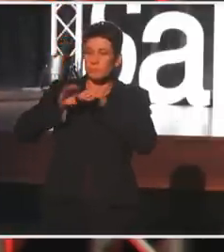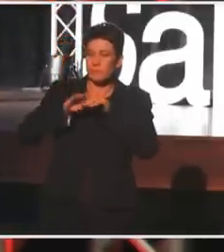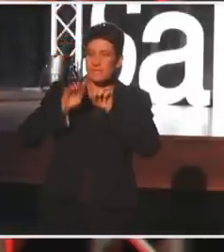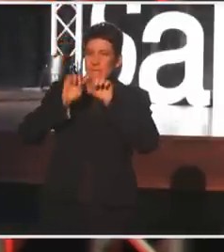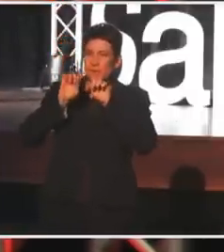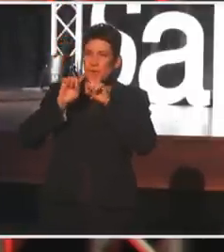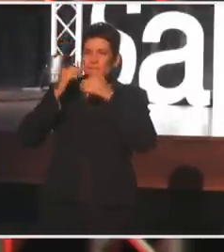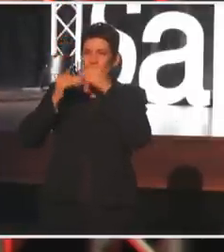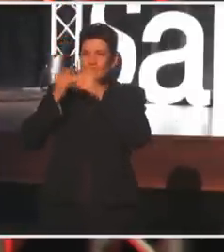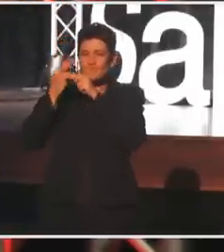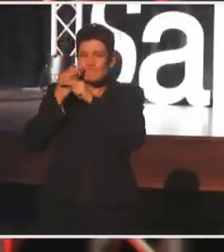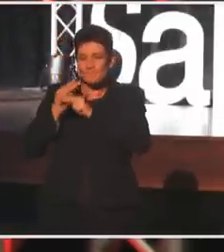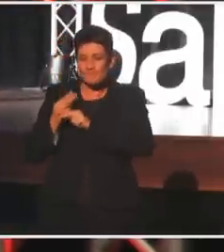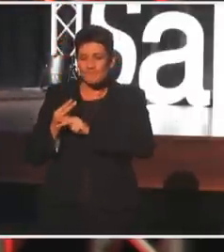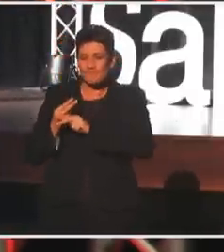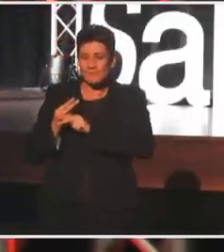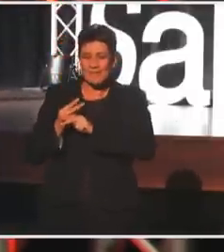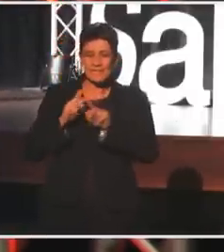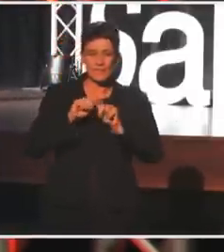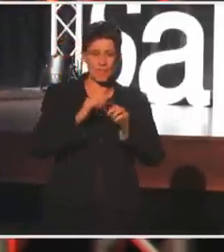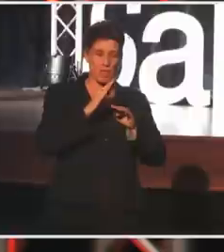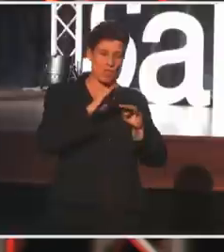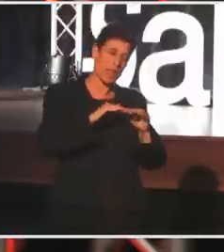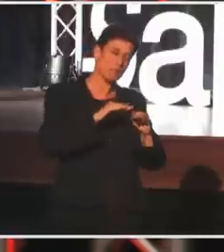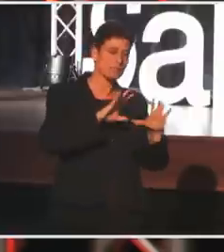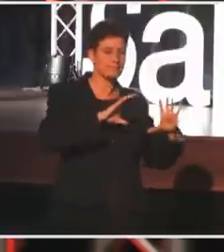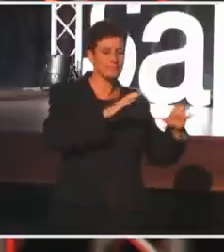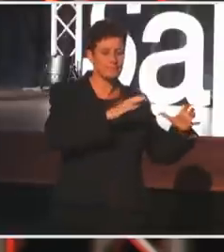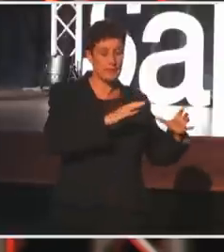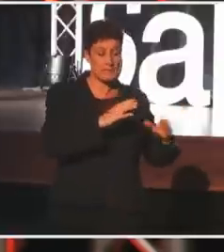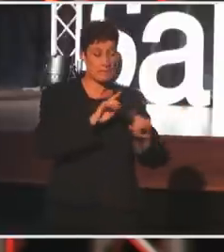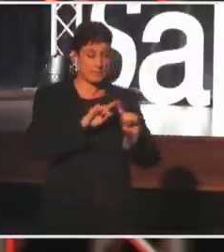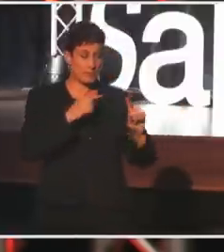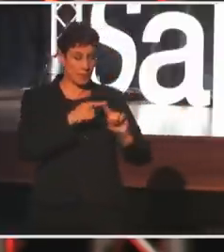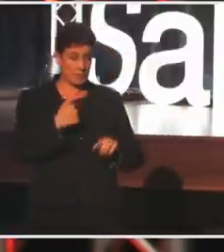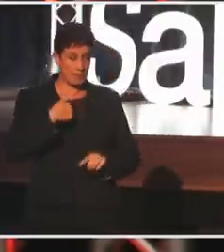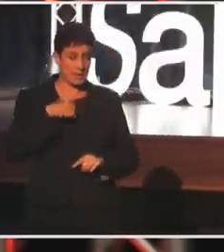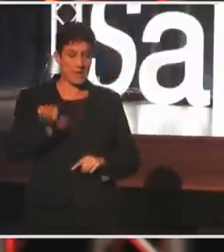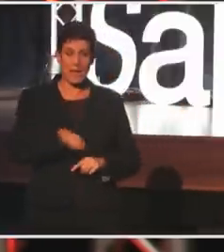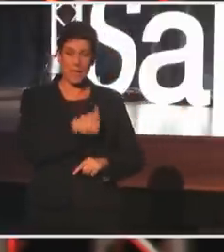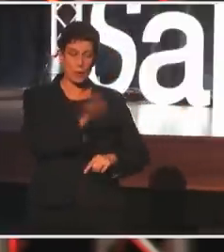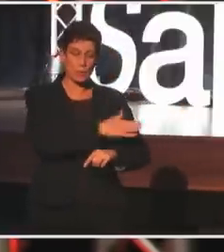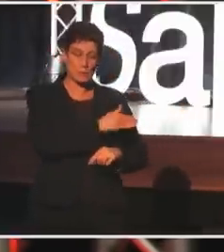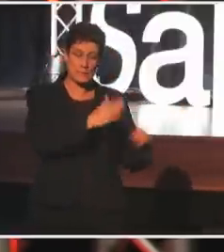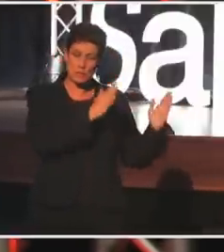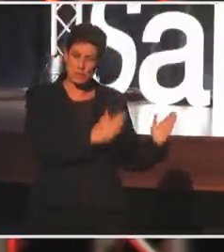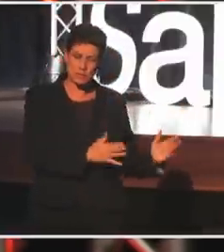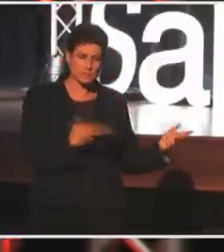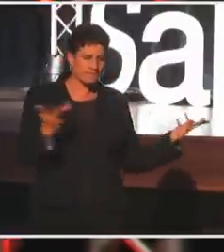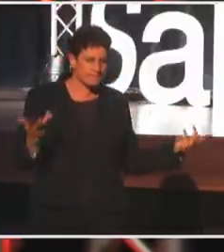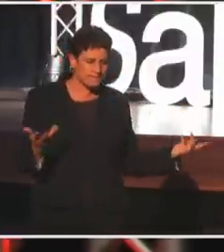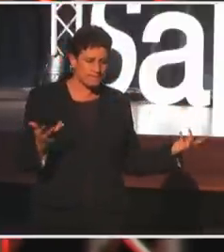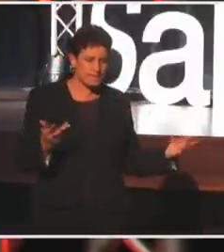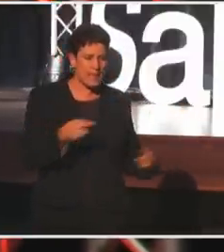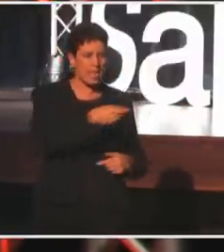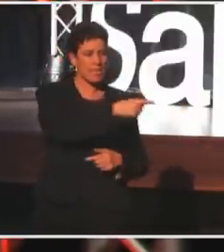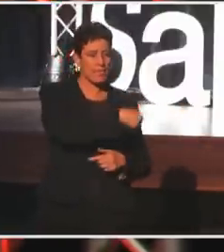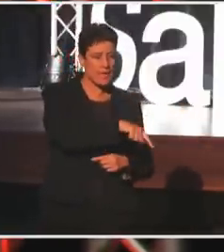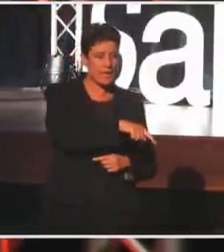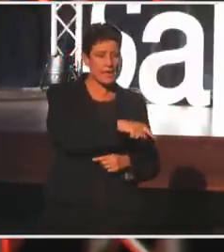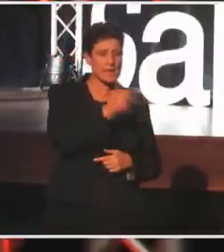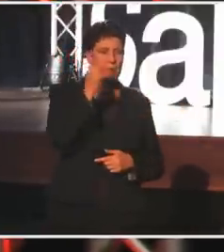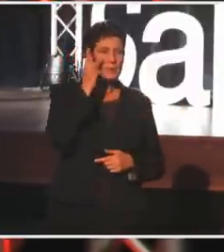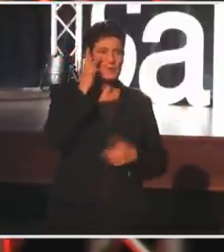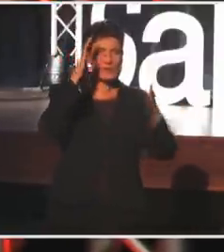additional steps. The difference between me and other musicians is that they can put the